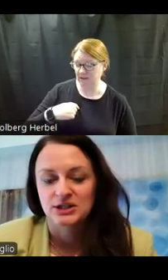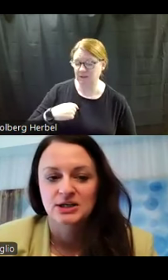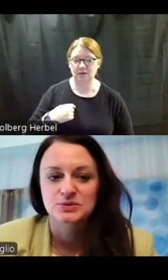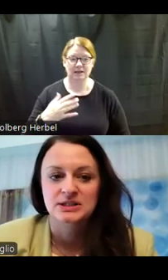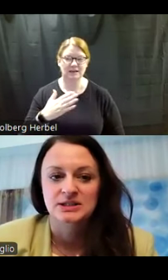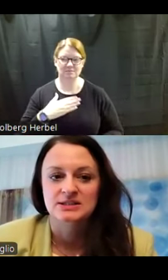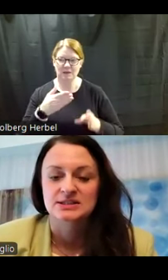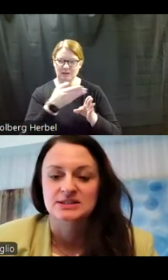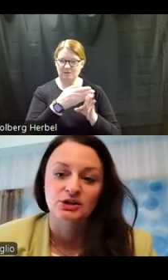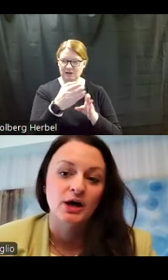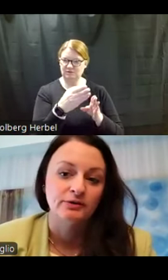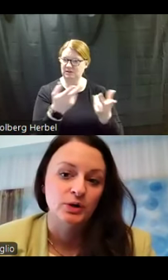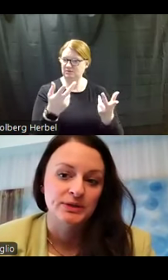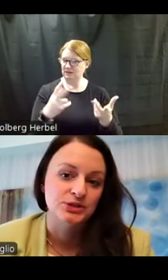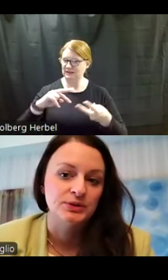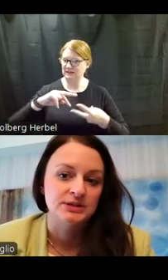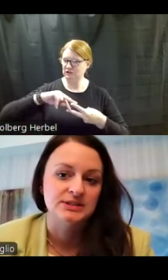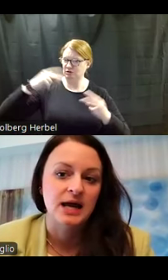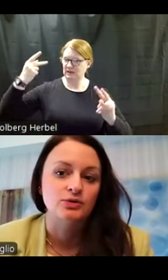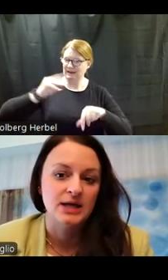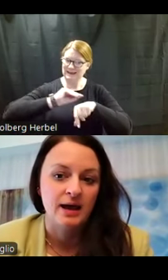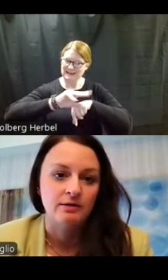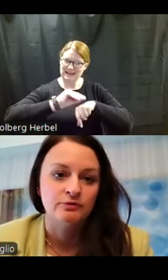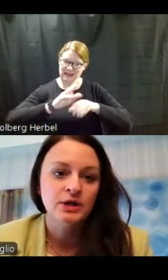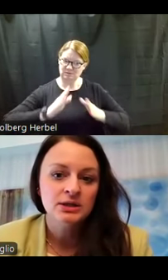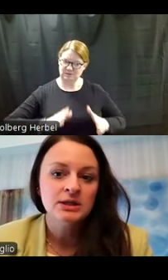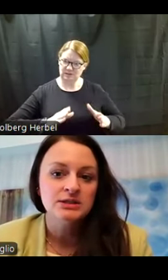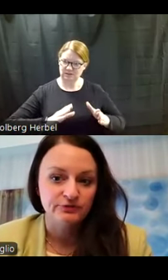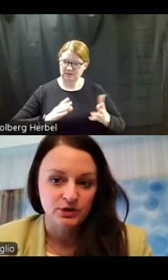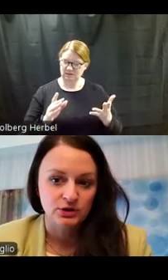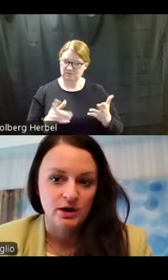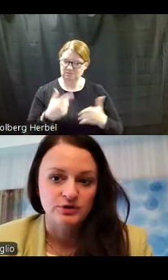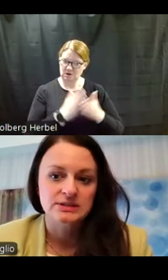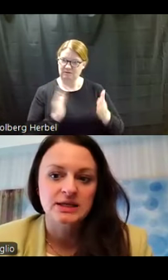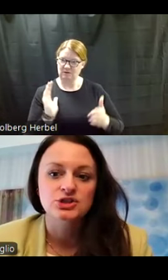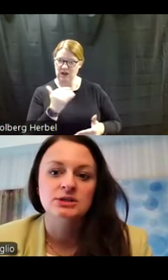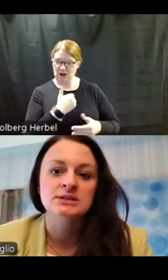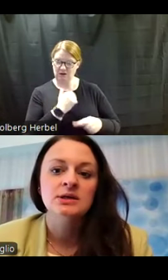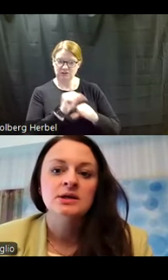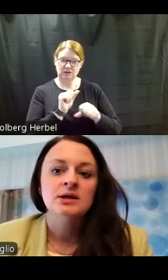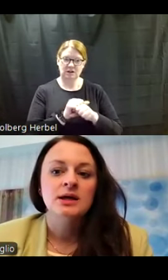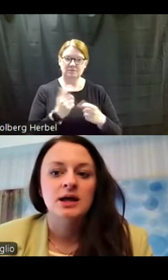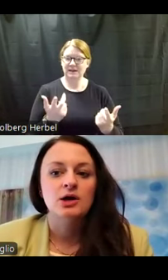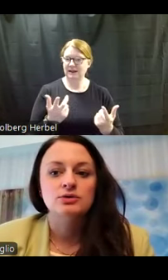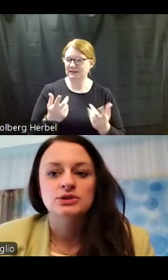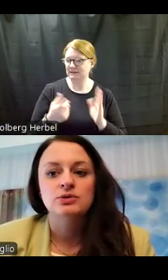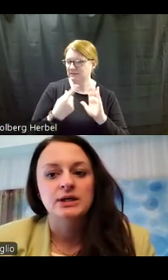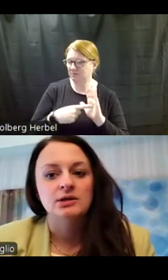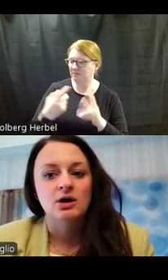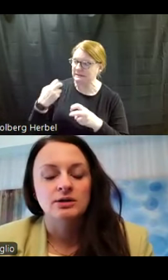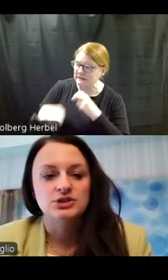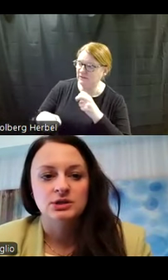in genetic counseling this is a lot of what we do. And this is how to have difficult conversations and how